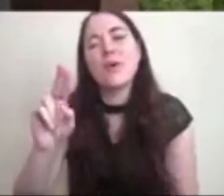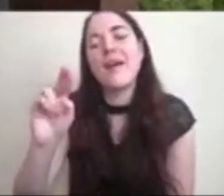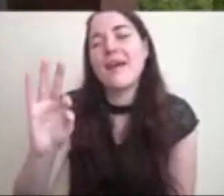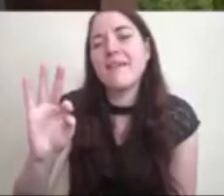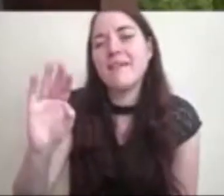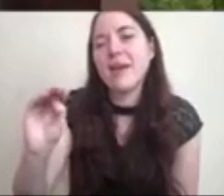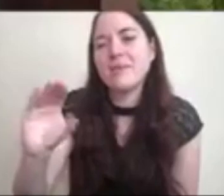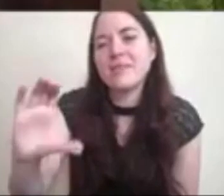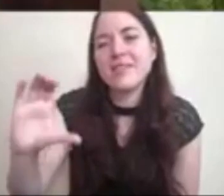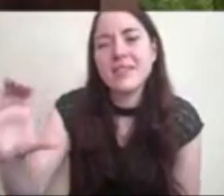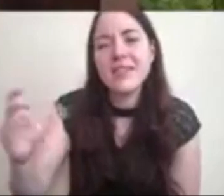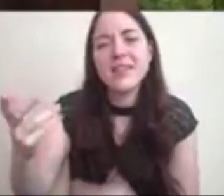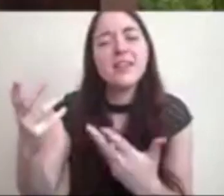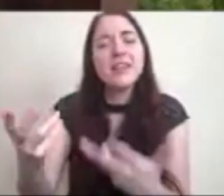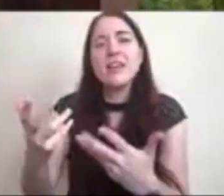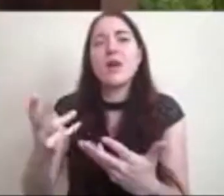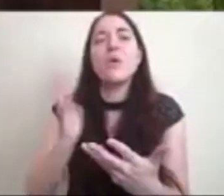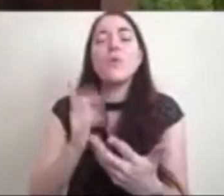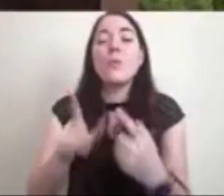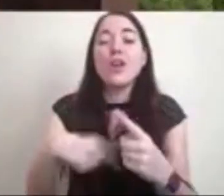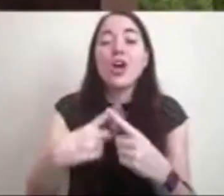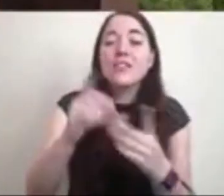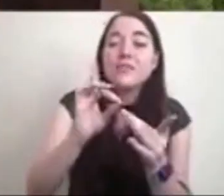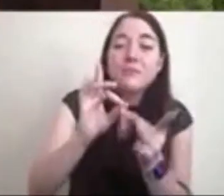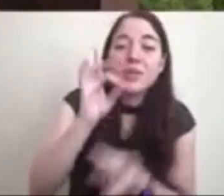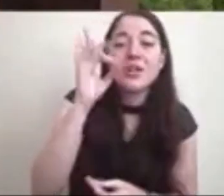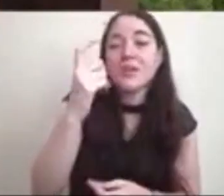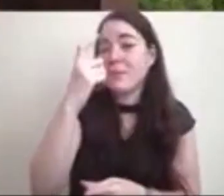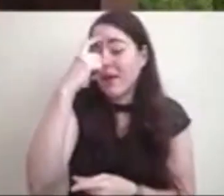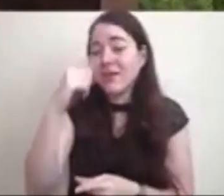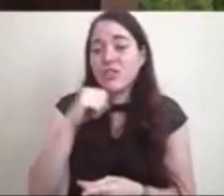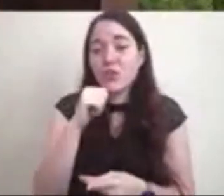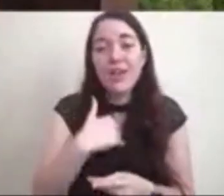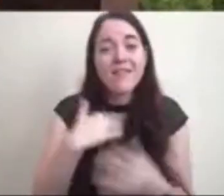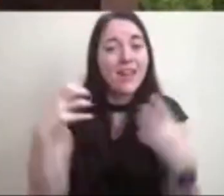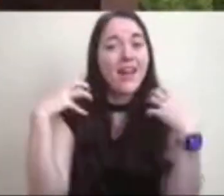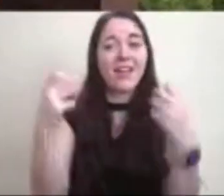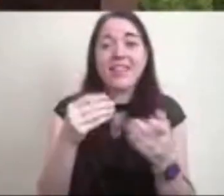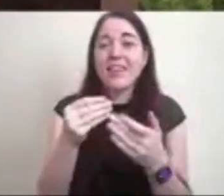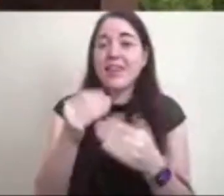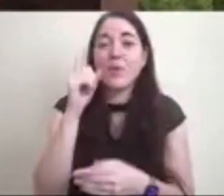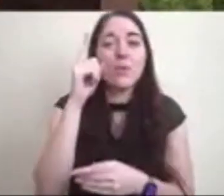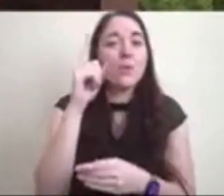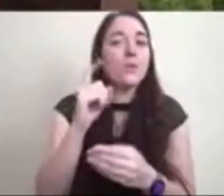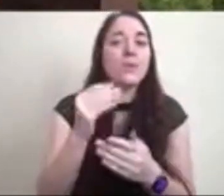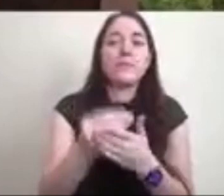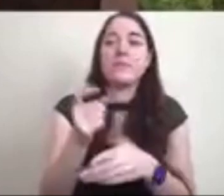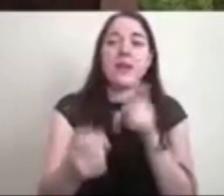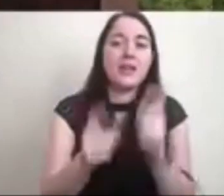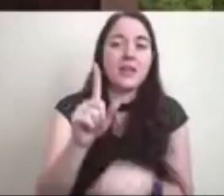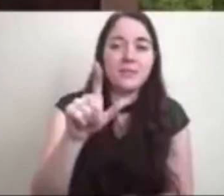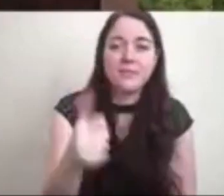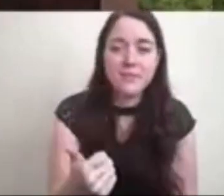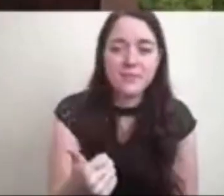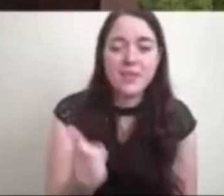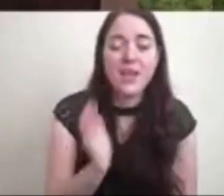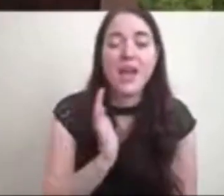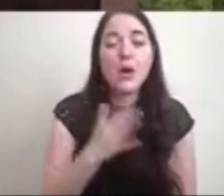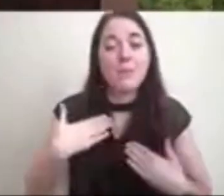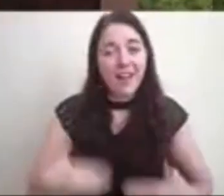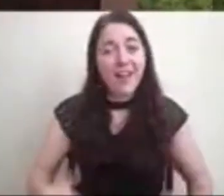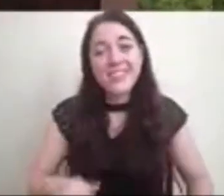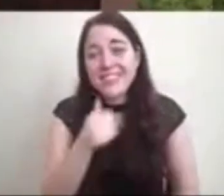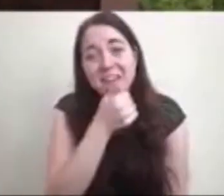and our minds do not have a healthy engagement with our giving, bodies suffer. Our